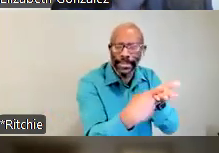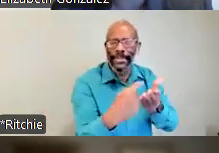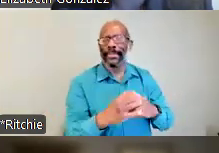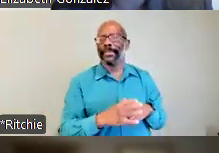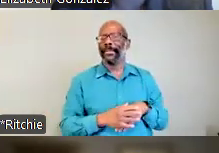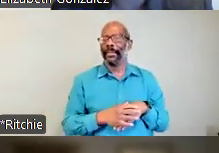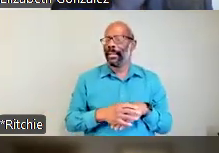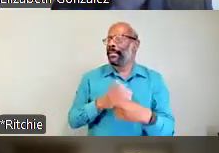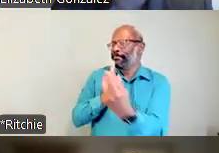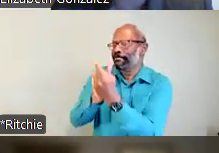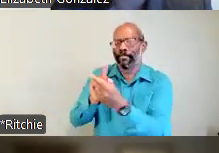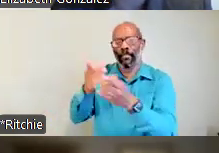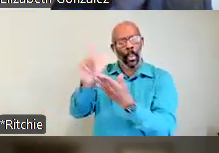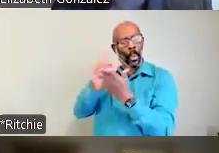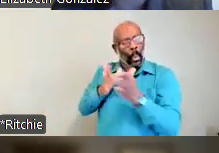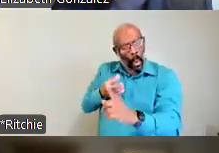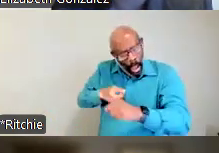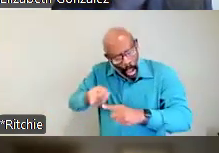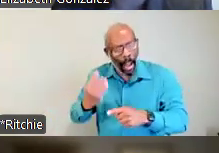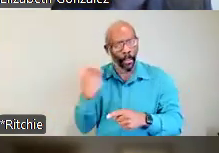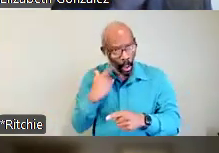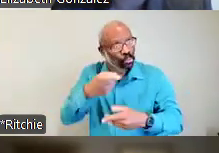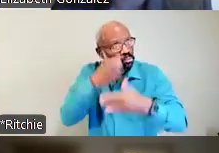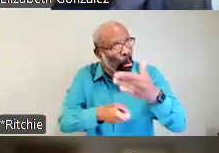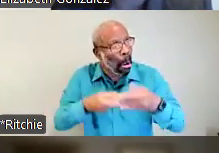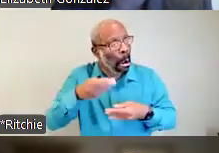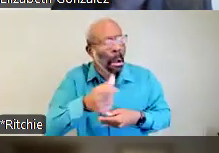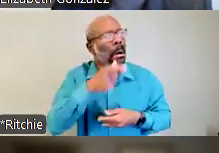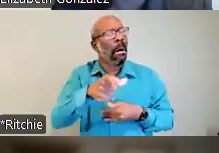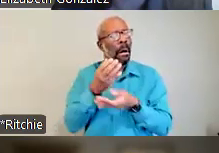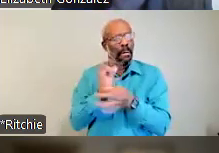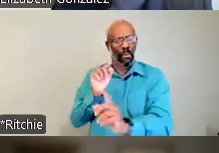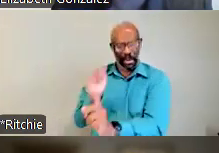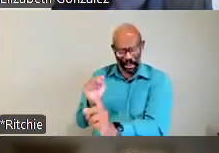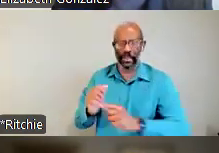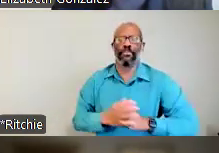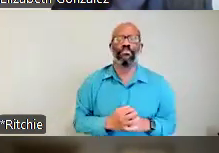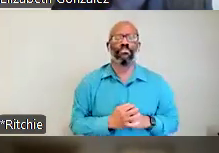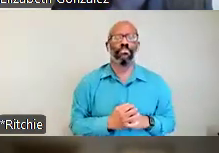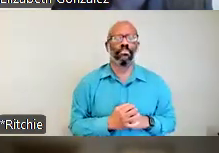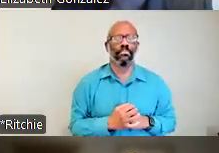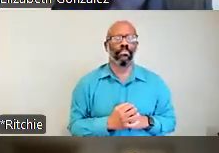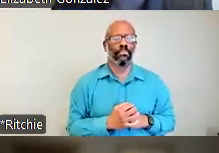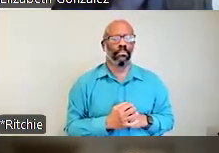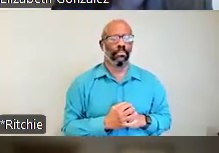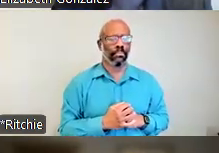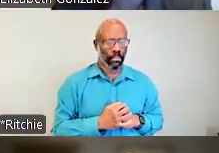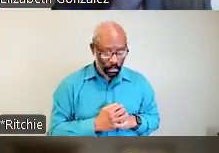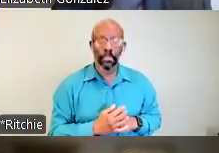I've put 2 of such organizations who work in Los Angeles County on the slide below.